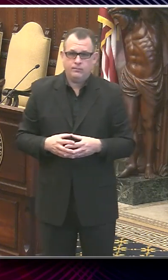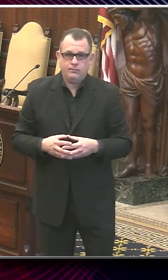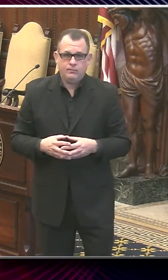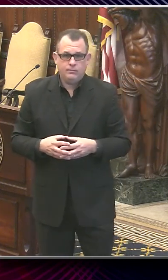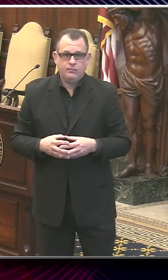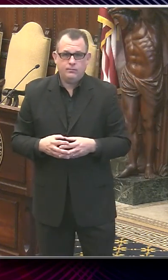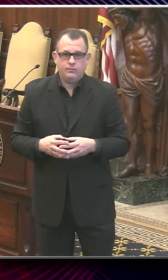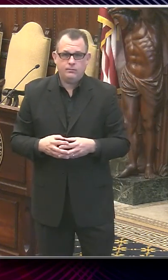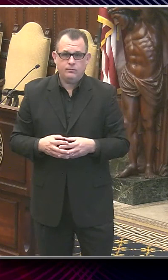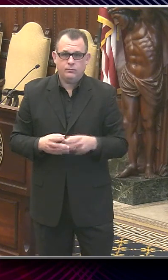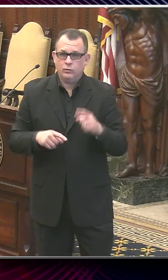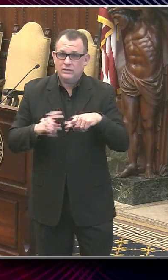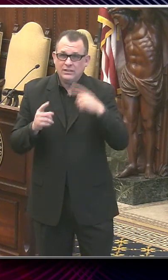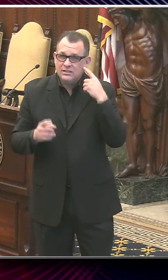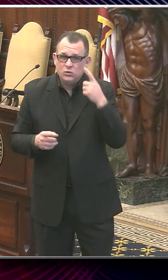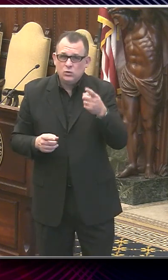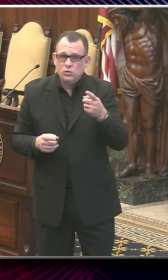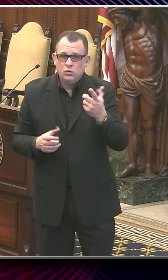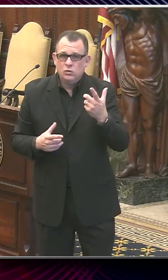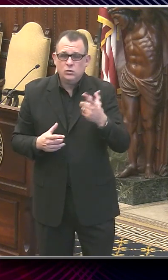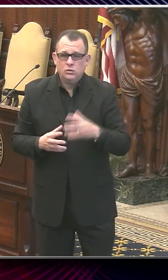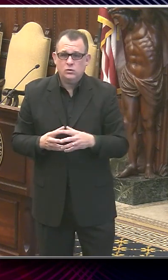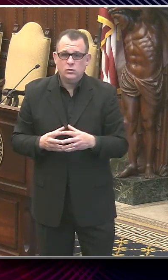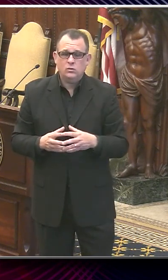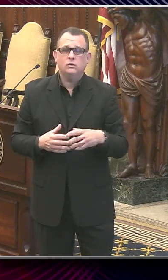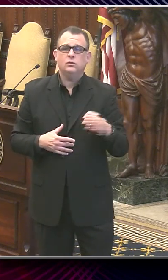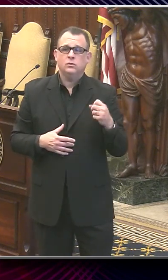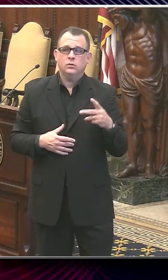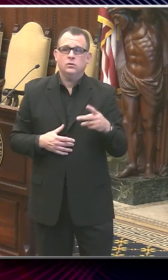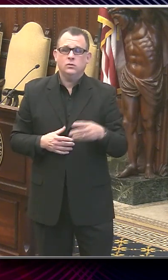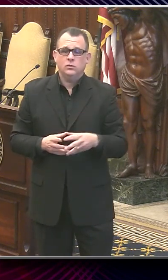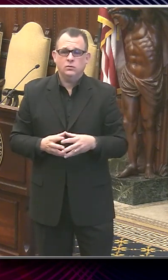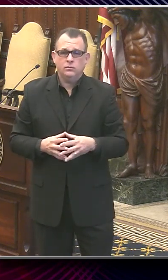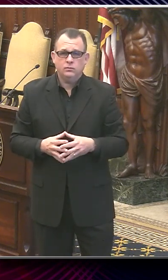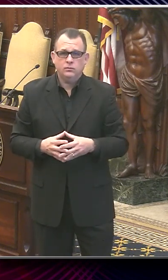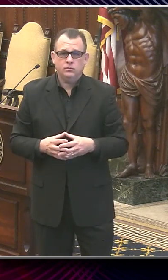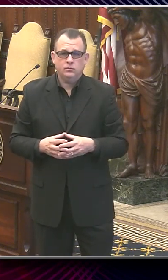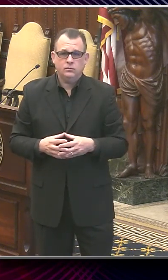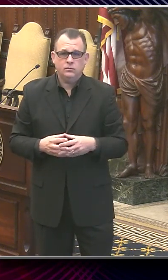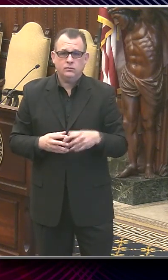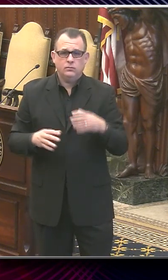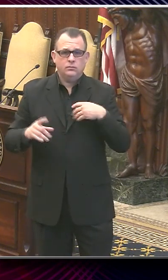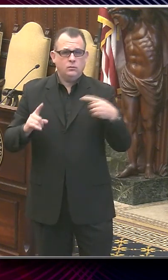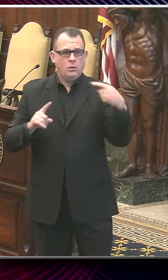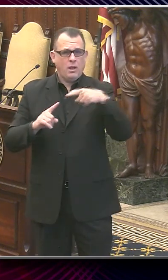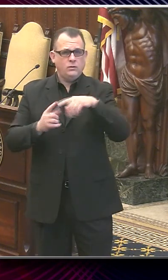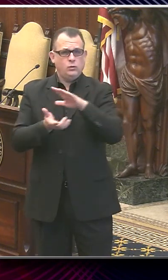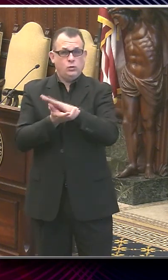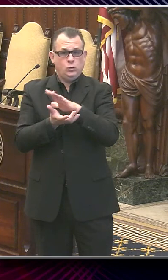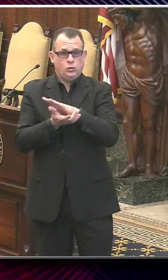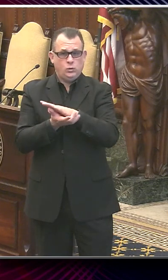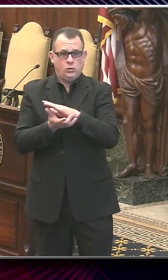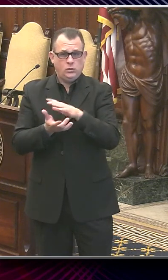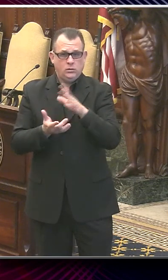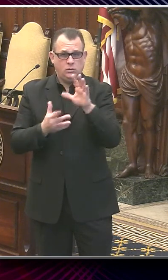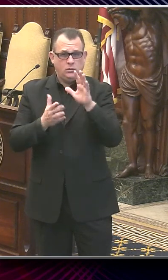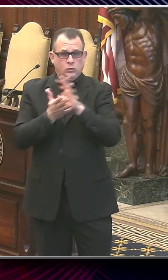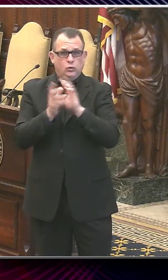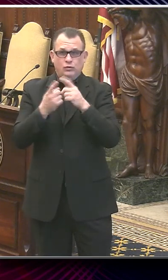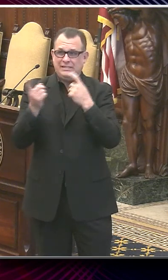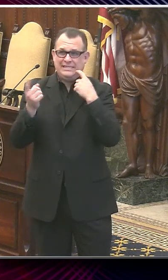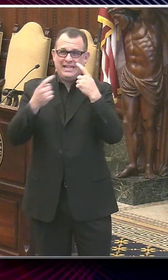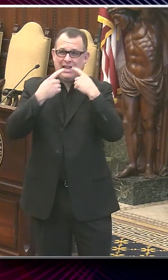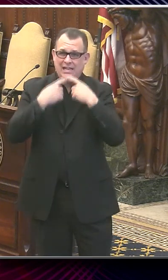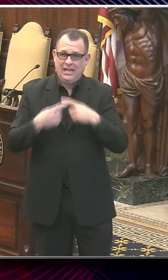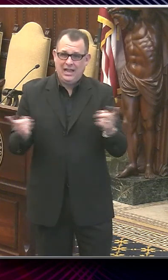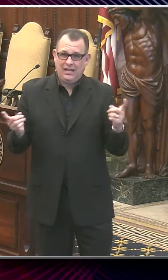Johann, you'll have to unmute. There you go. Okay, can you? Okay. Yep, go ahead. Okay, going back to the schools, the district recently announced more students